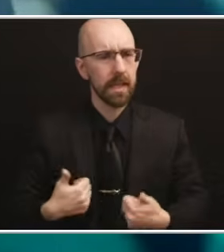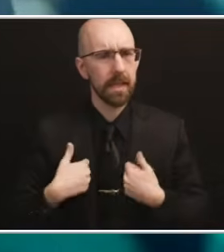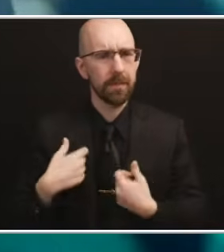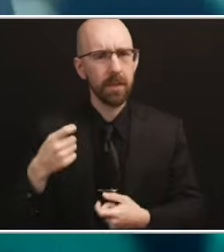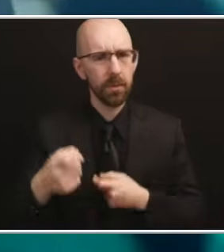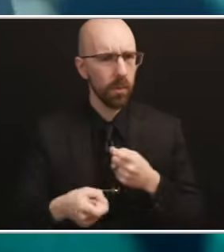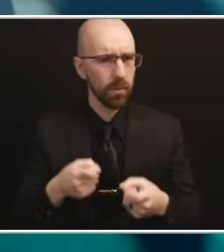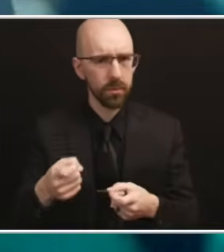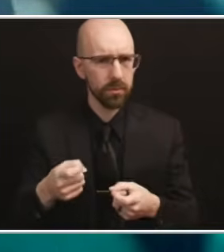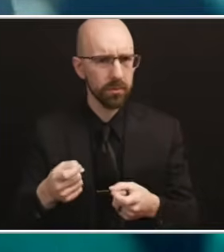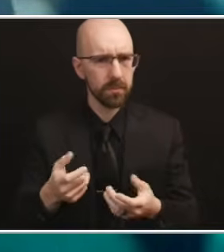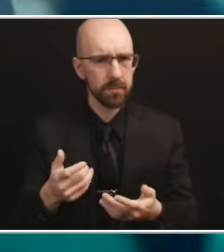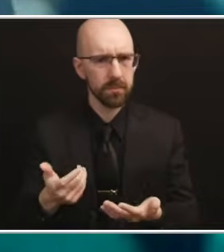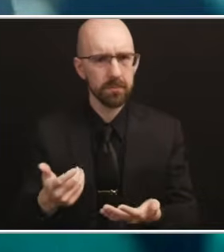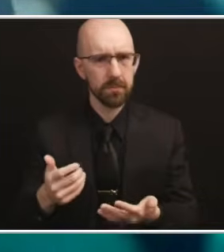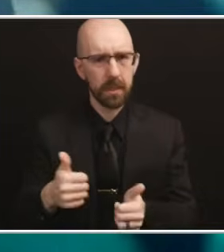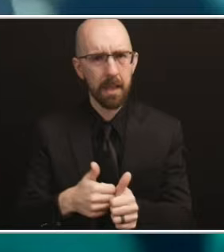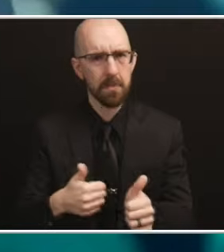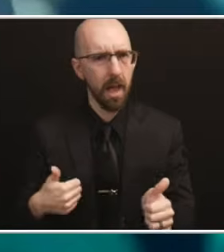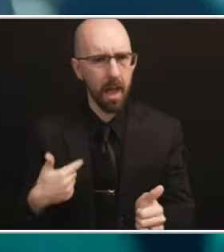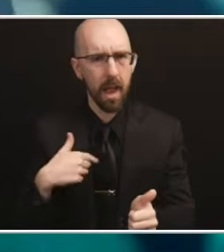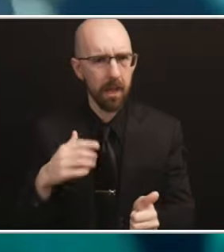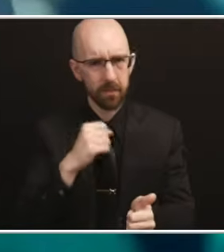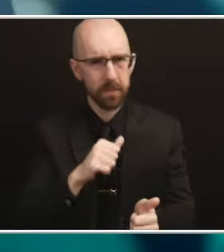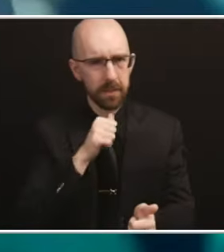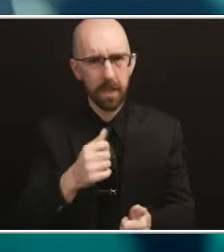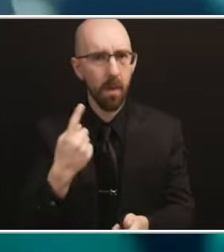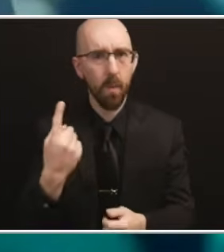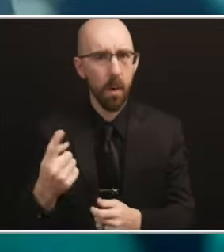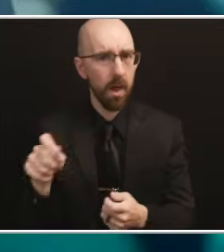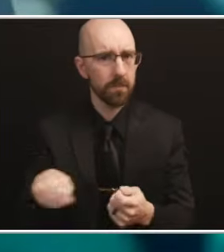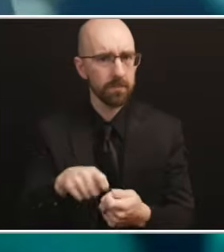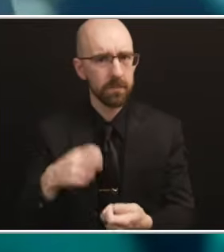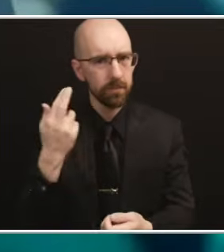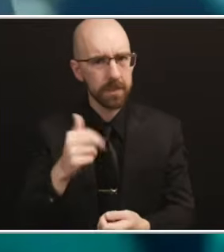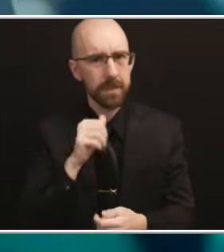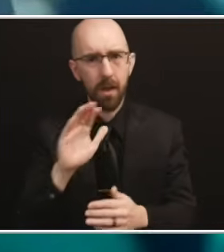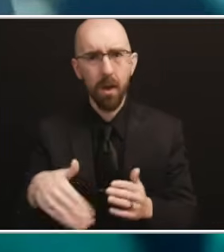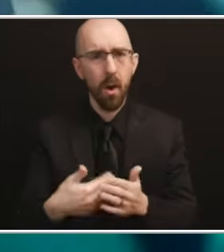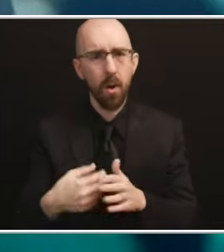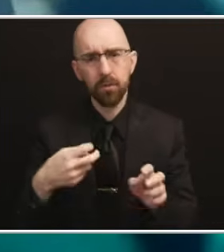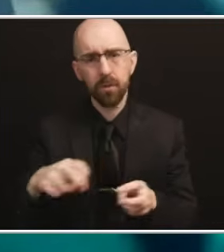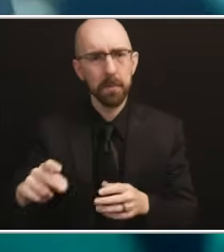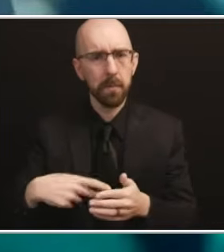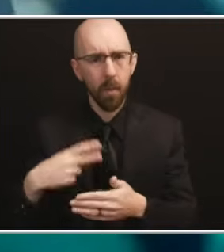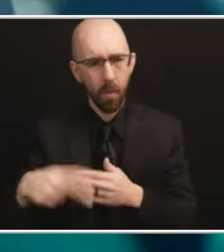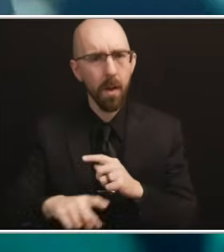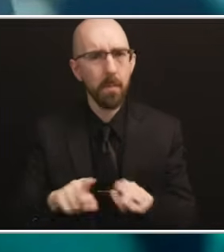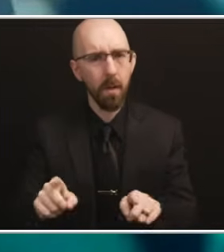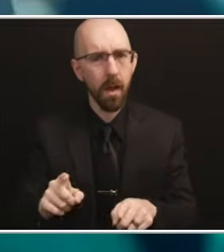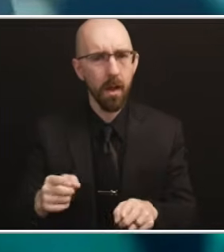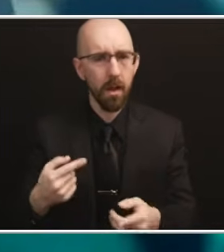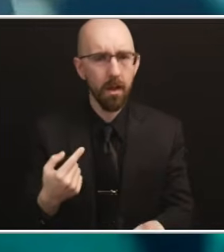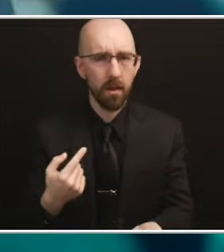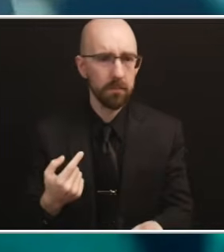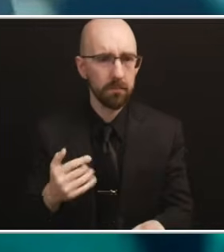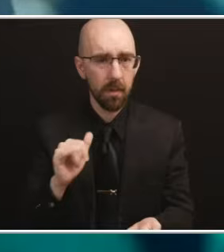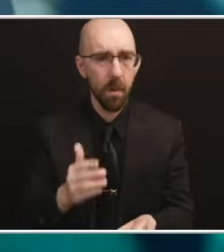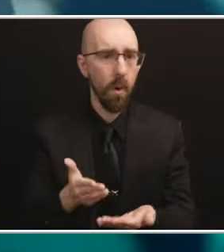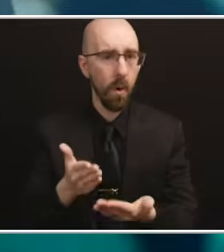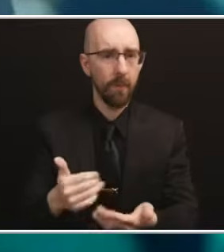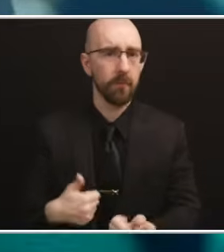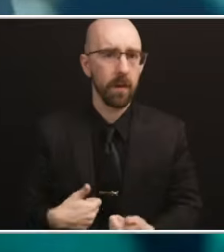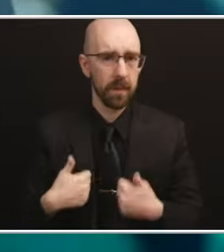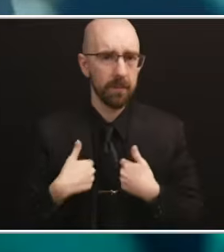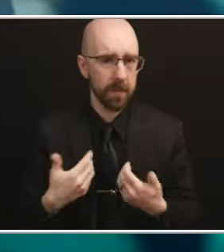lags behind? I assume it's not one reason, and it's not all transplant programs but that offer living liver. Yeah, I think that's